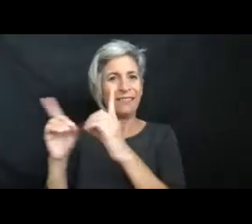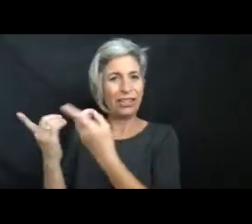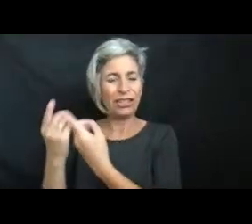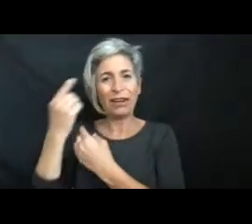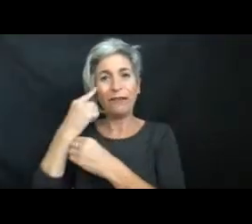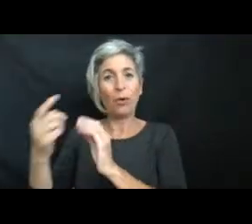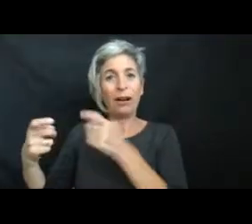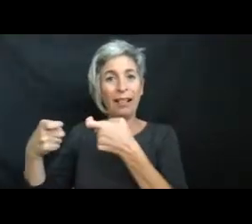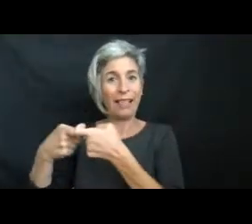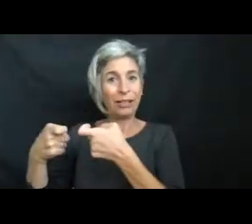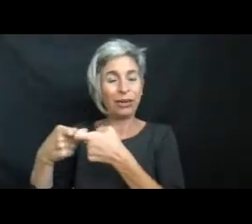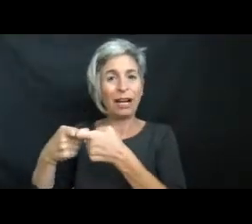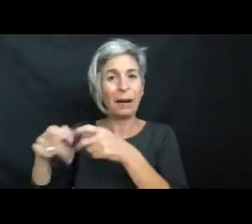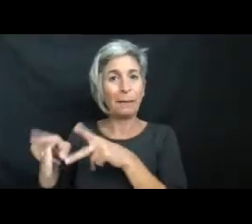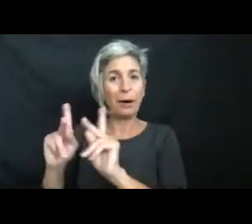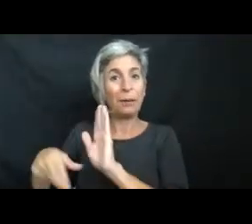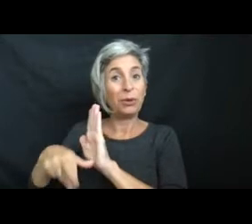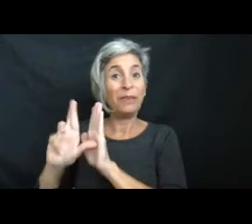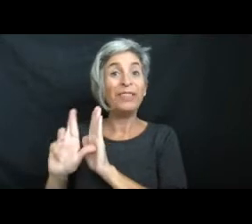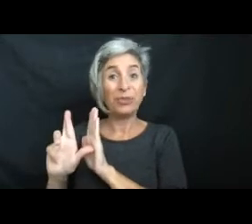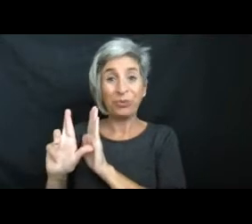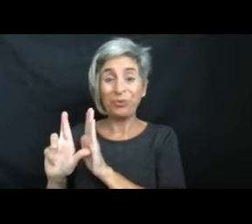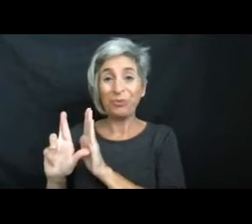electronic permit review.